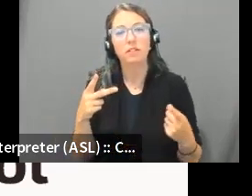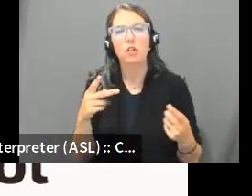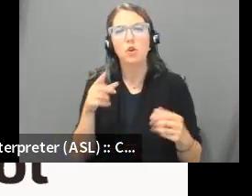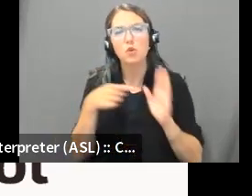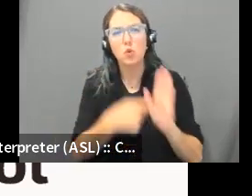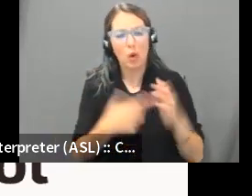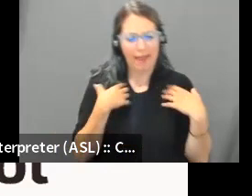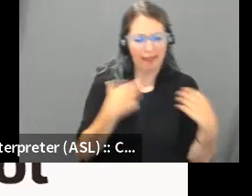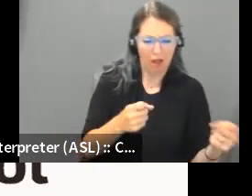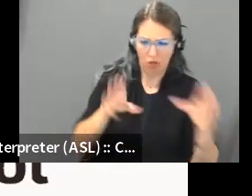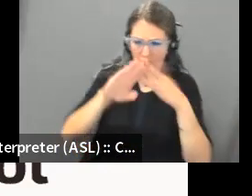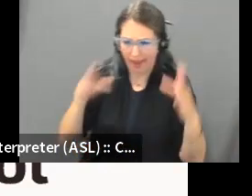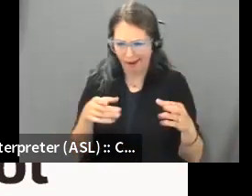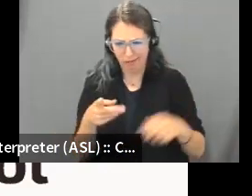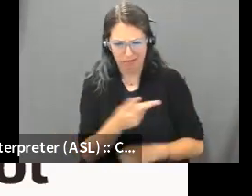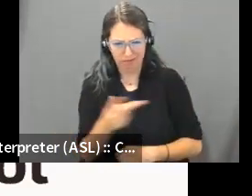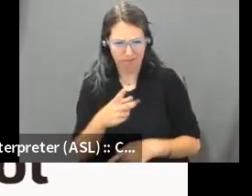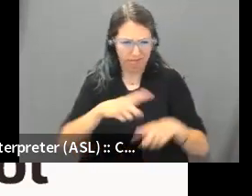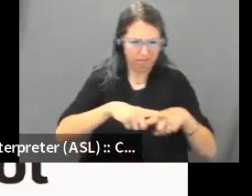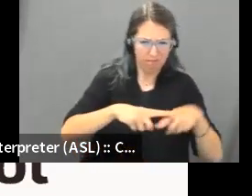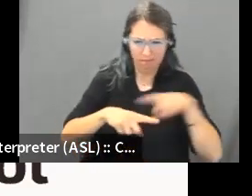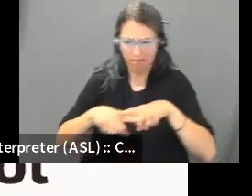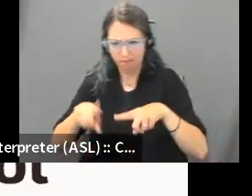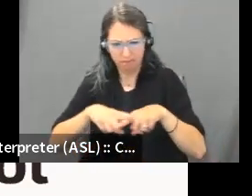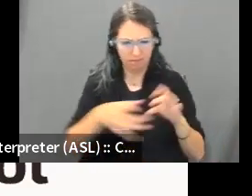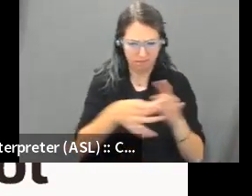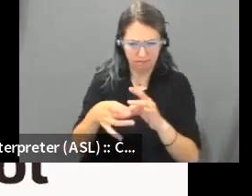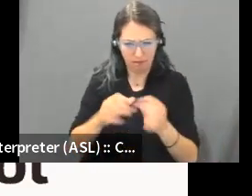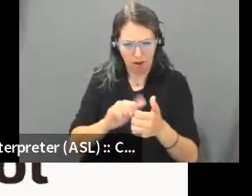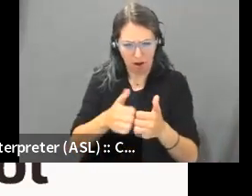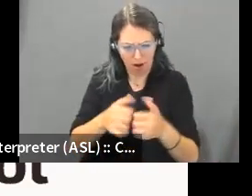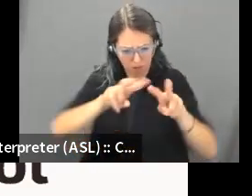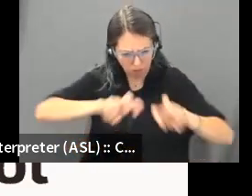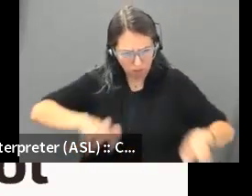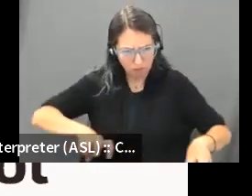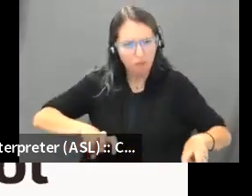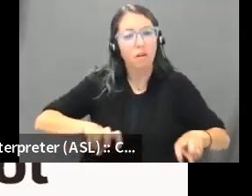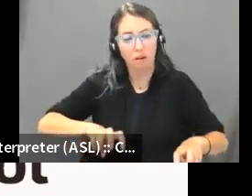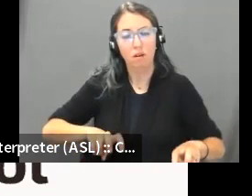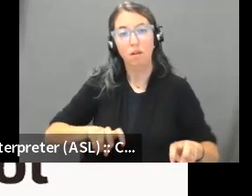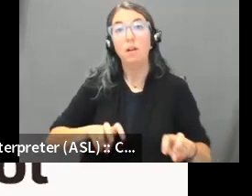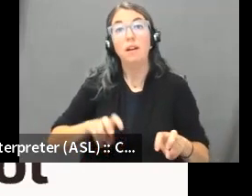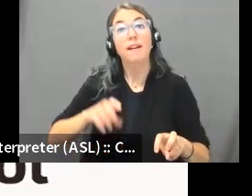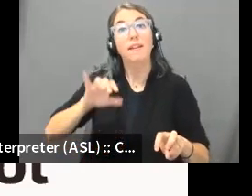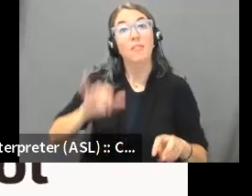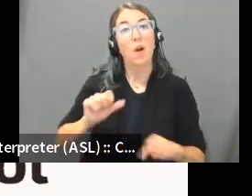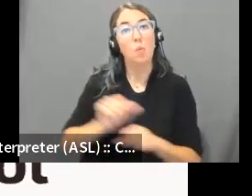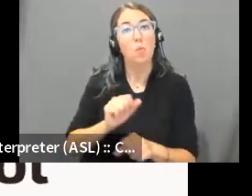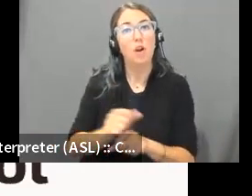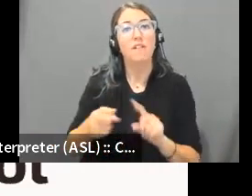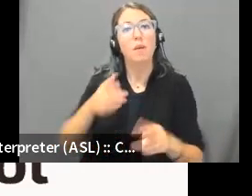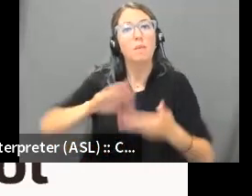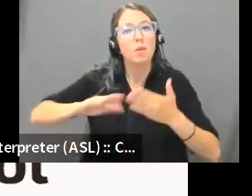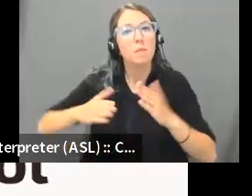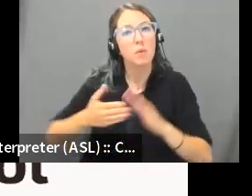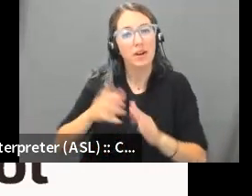strengths. But most importantly was that all of this work was led and driven by the community data work group, which consisted of diverse